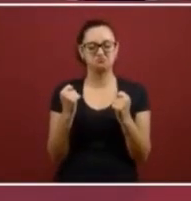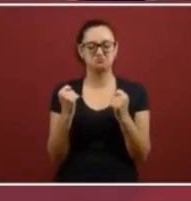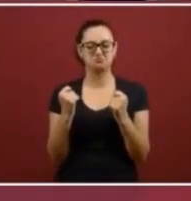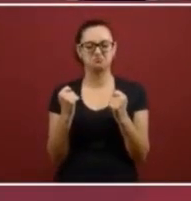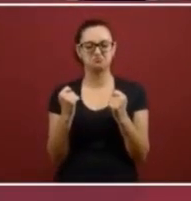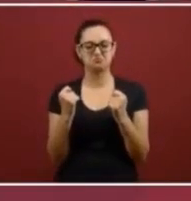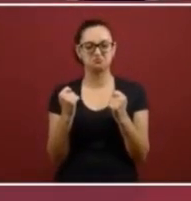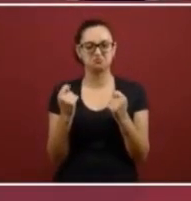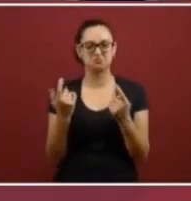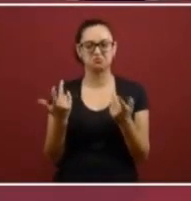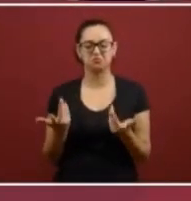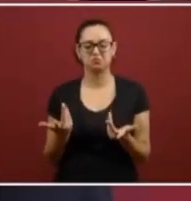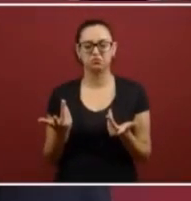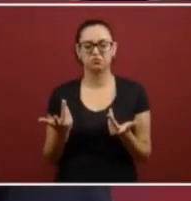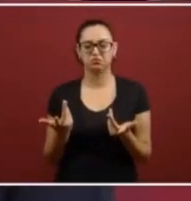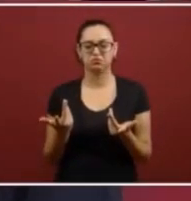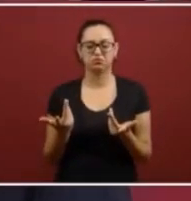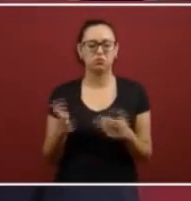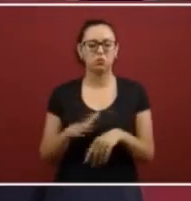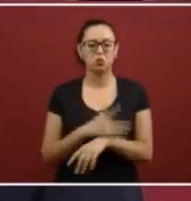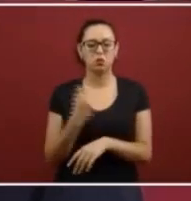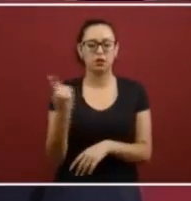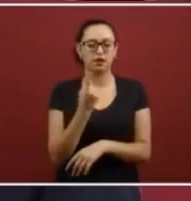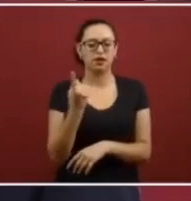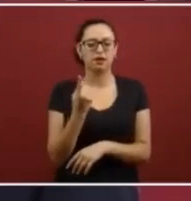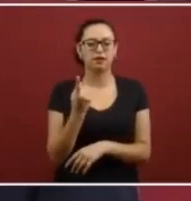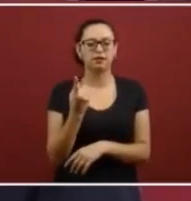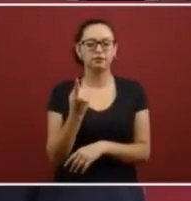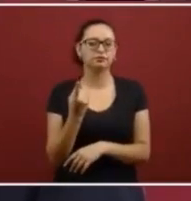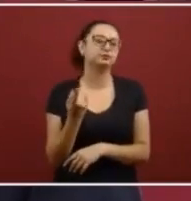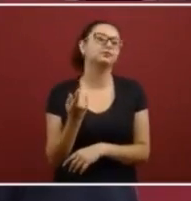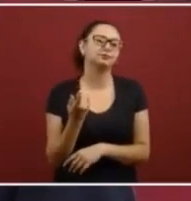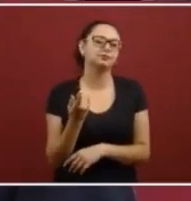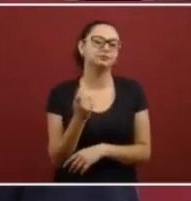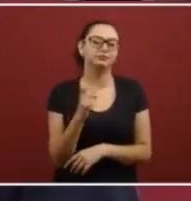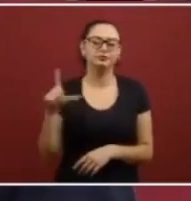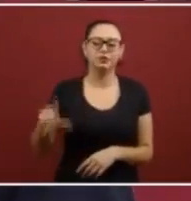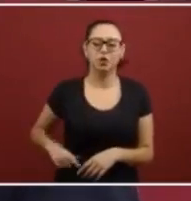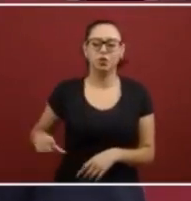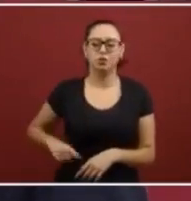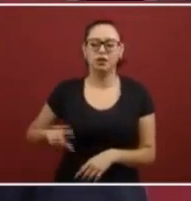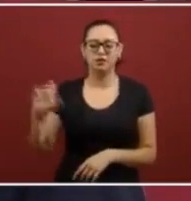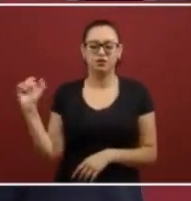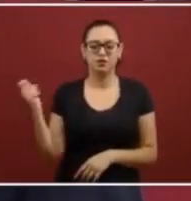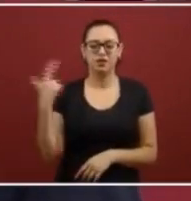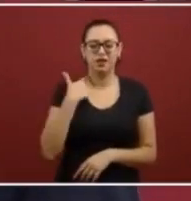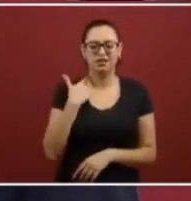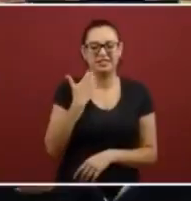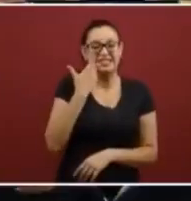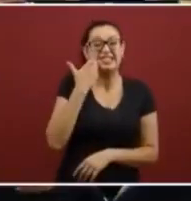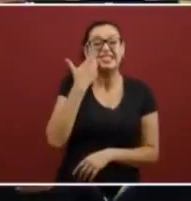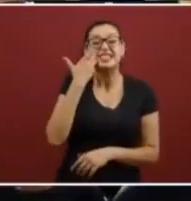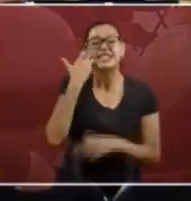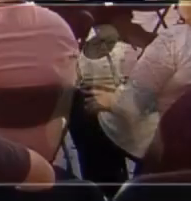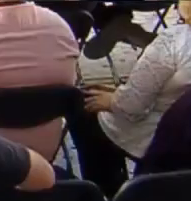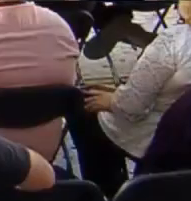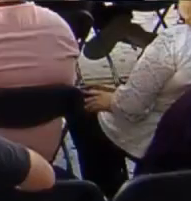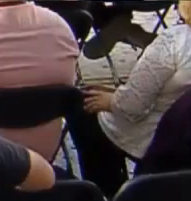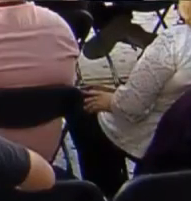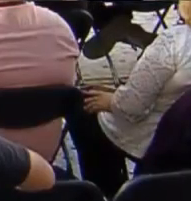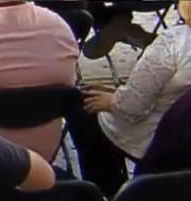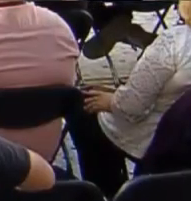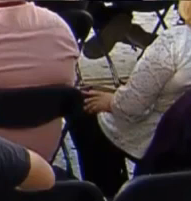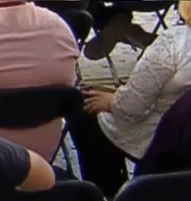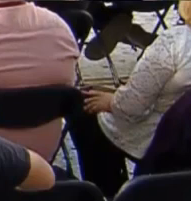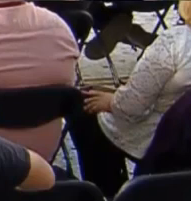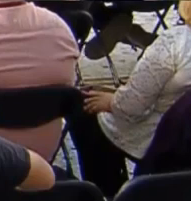anteriores The government officials porque lo que previously querían era que didn't care because se acabara la Comisión Federal de they Electricidad. wanted to get rid of